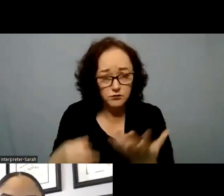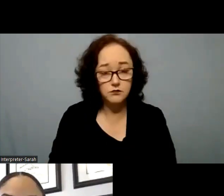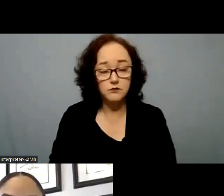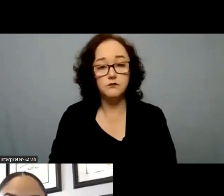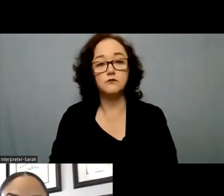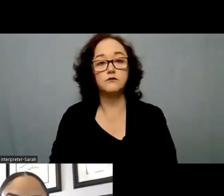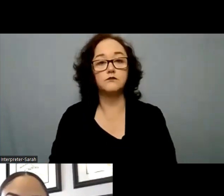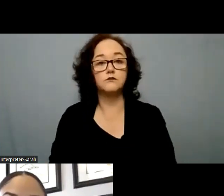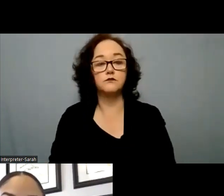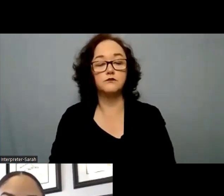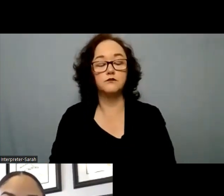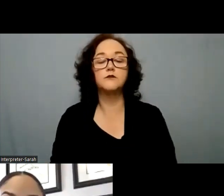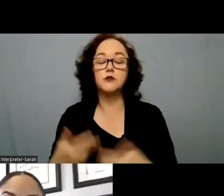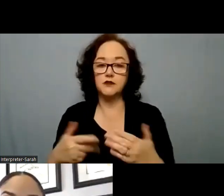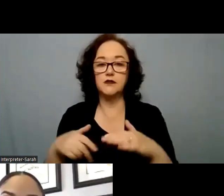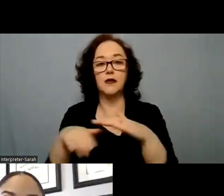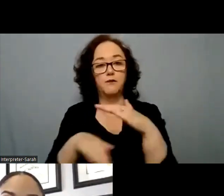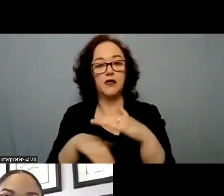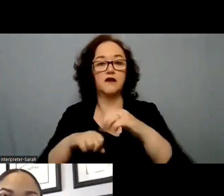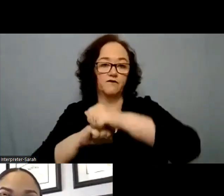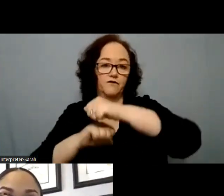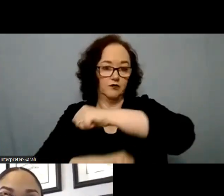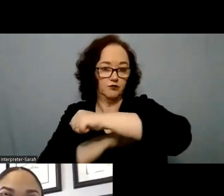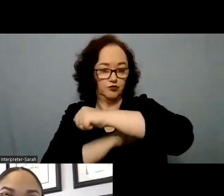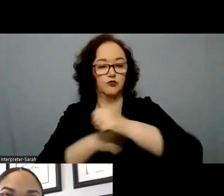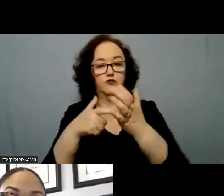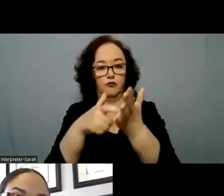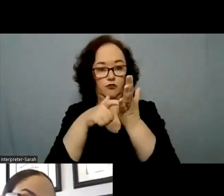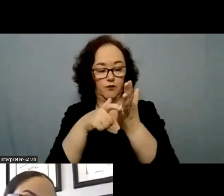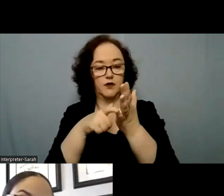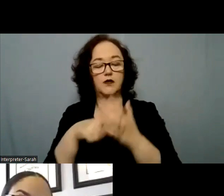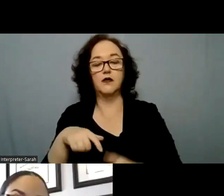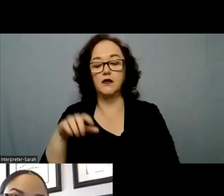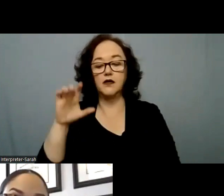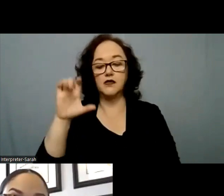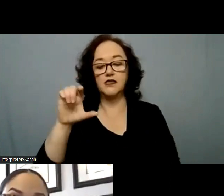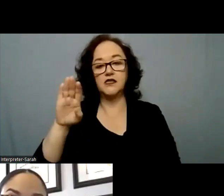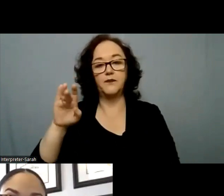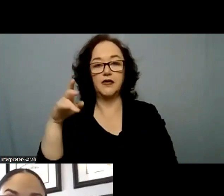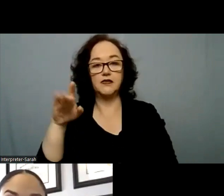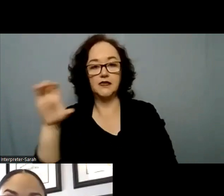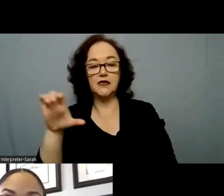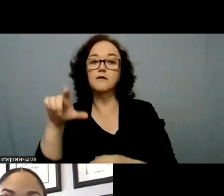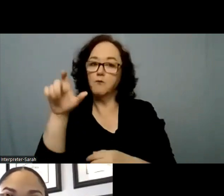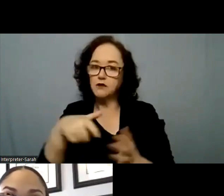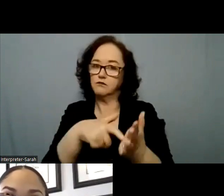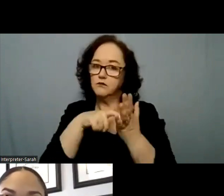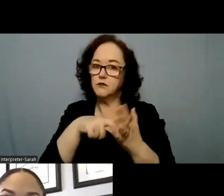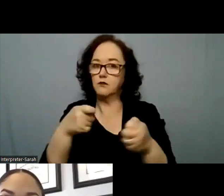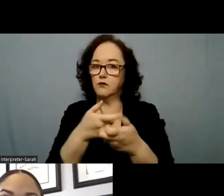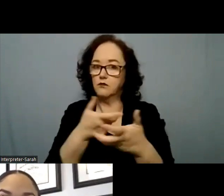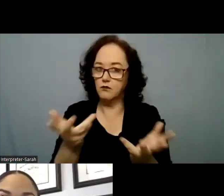So as a basic foundational requirement of the model, CCBHCs do have to offer peer services.